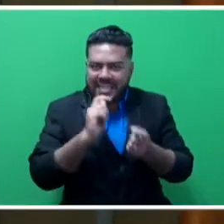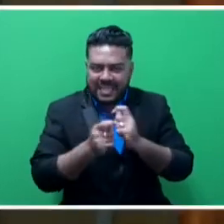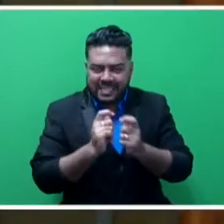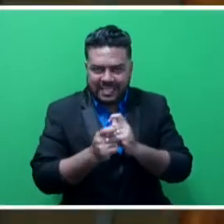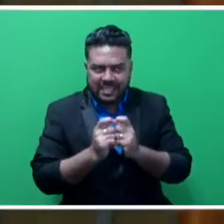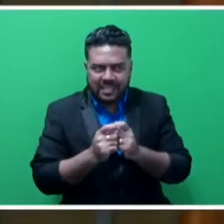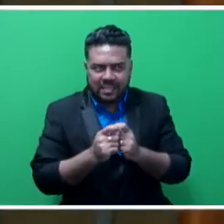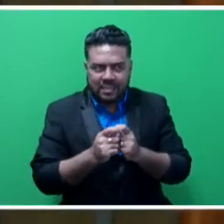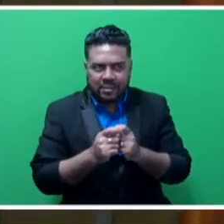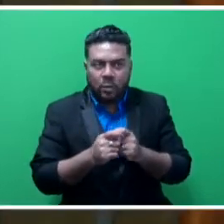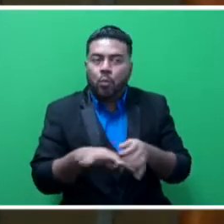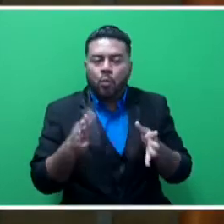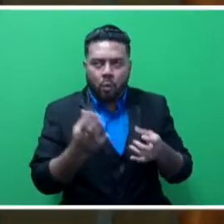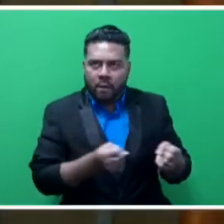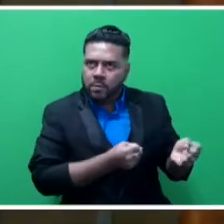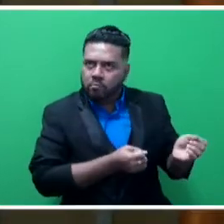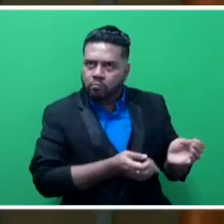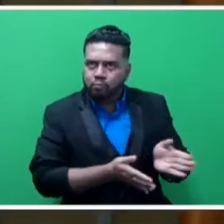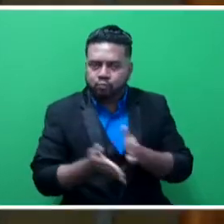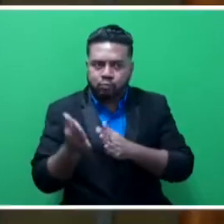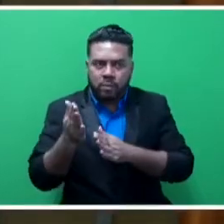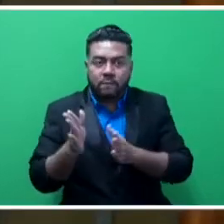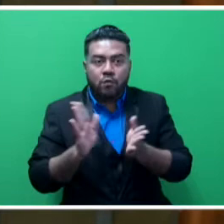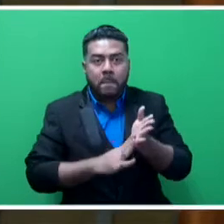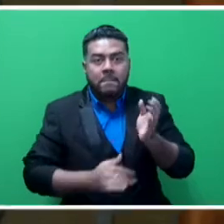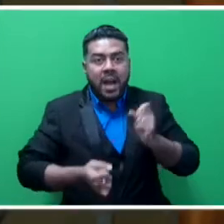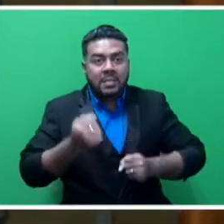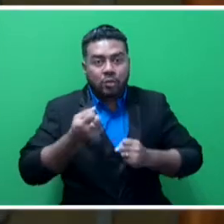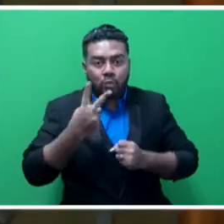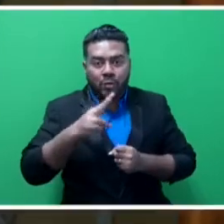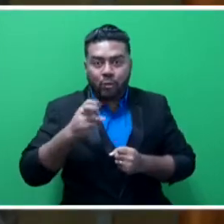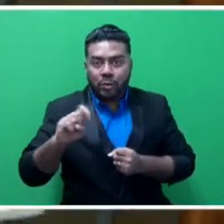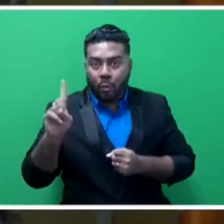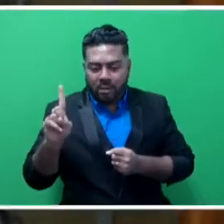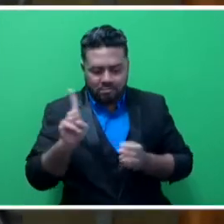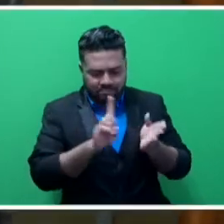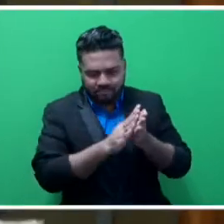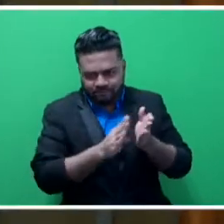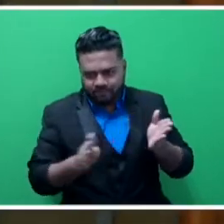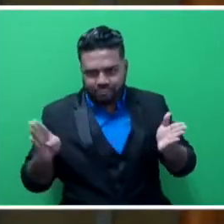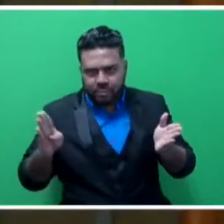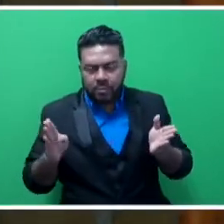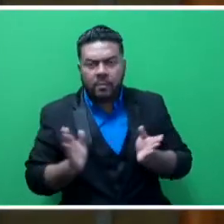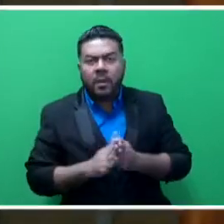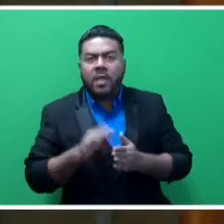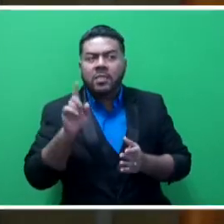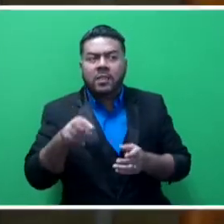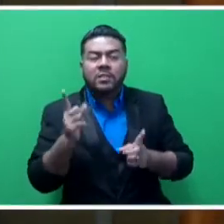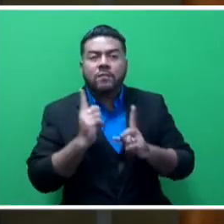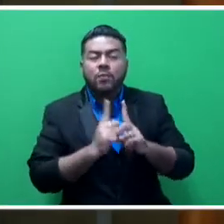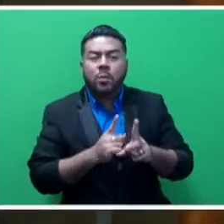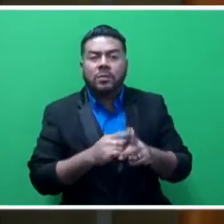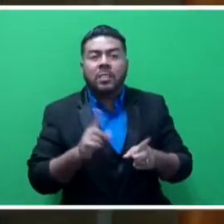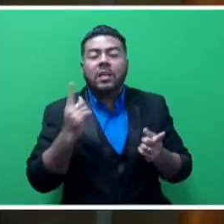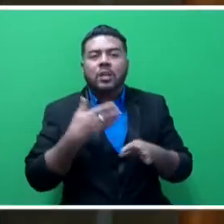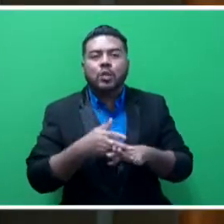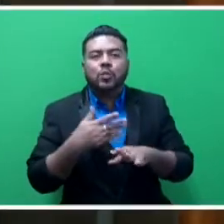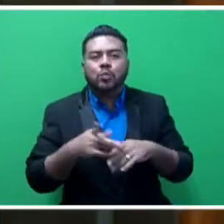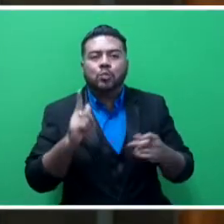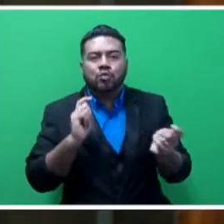are being deployed from March 2021 onwards. This follows the new changes, Mr.